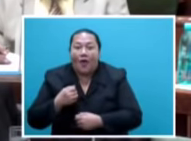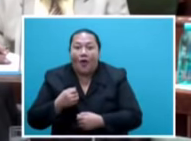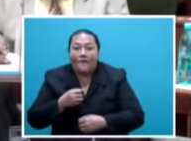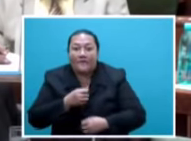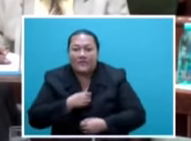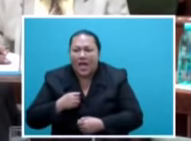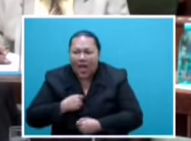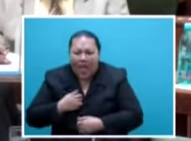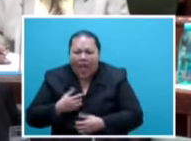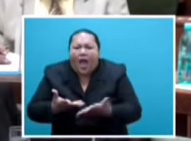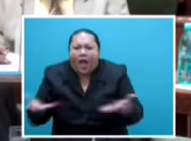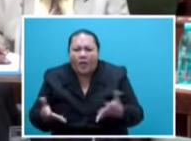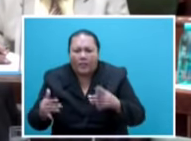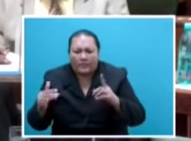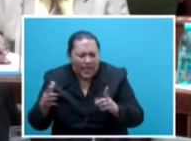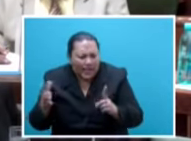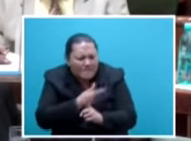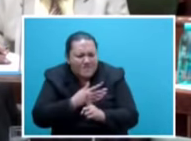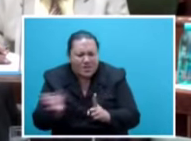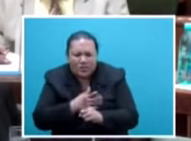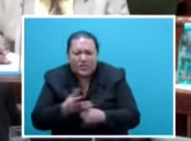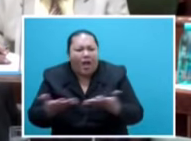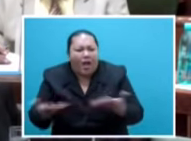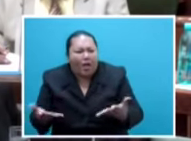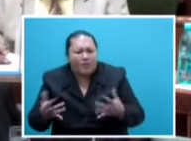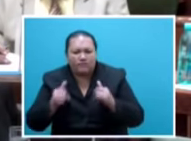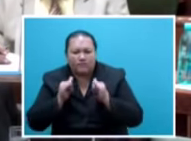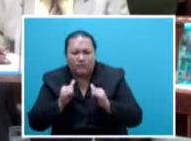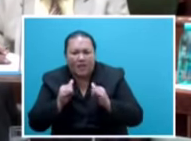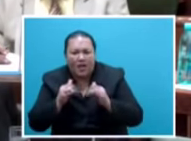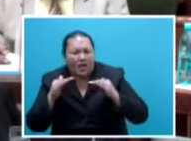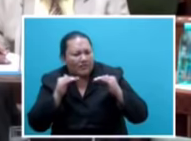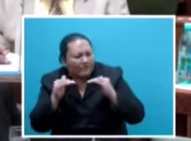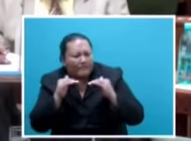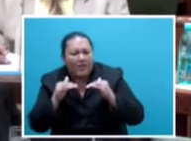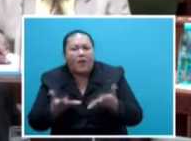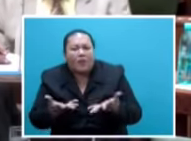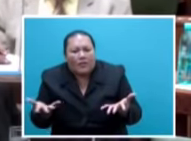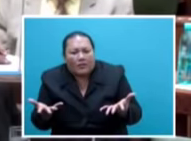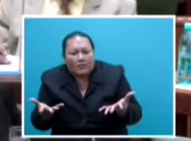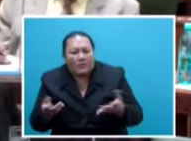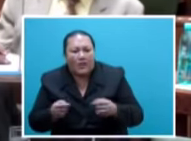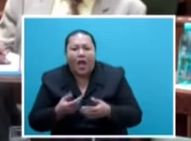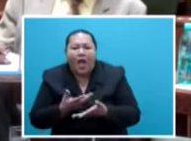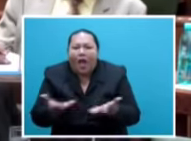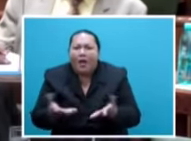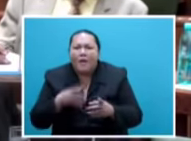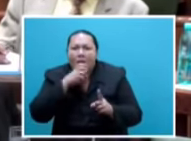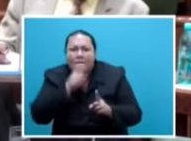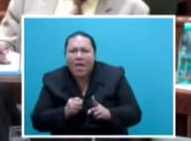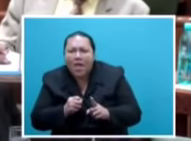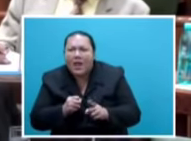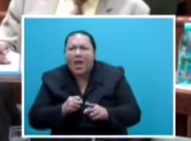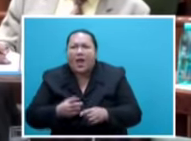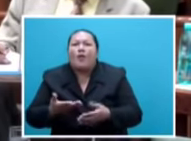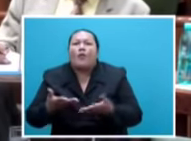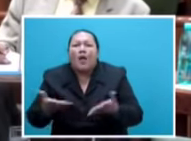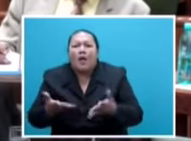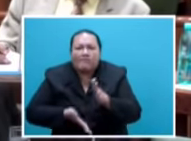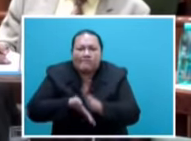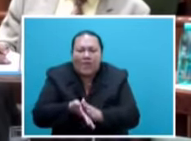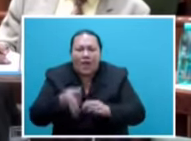justified by the Commissioner of Police under Section 1312 of this Constitution? How is it that a young man can end up in hospital after